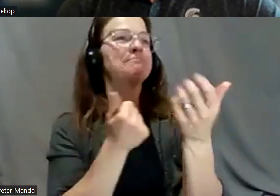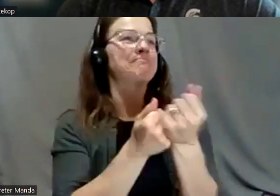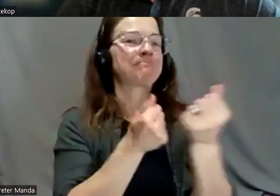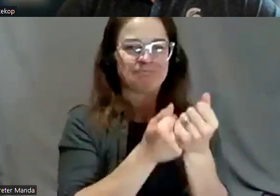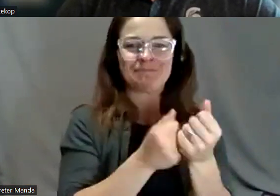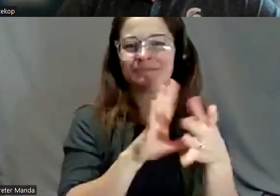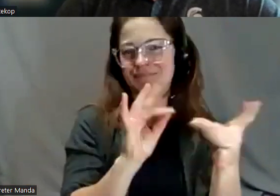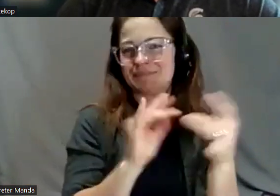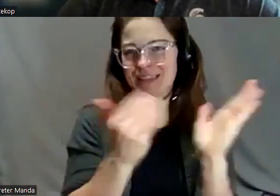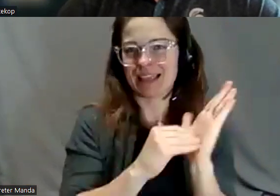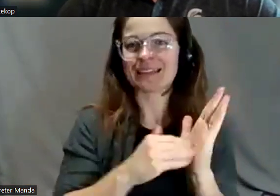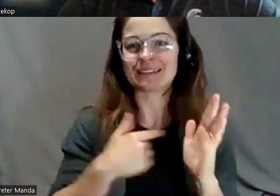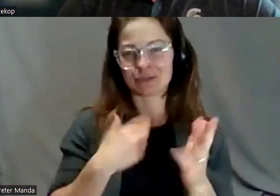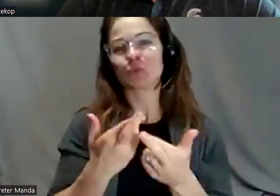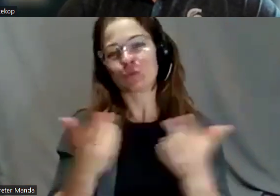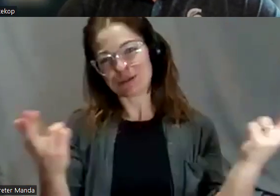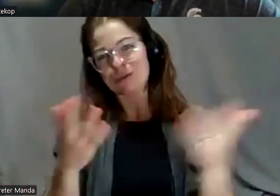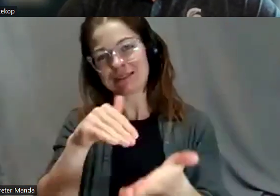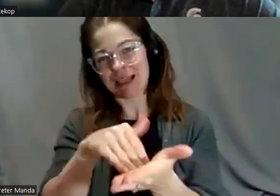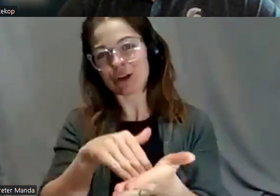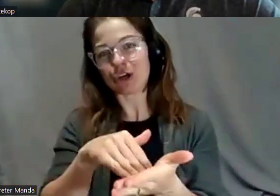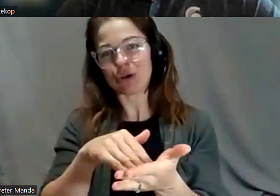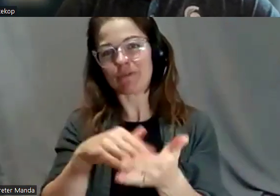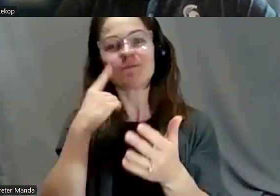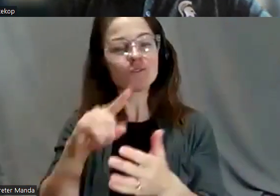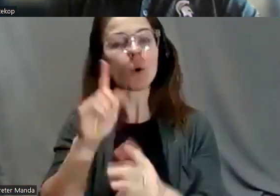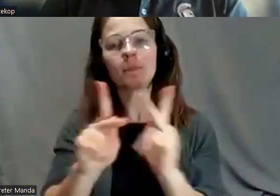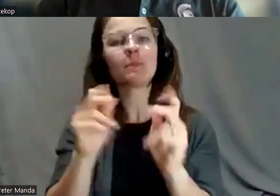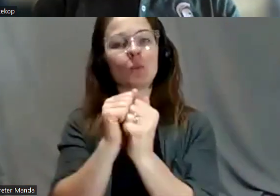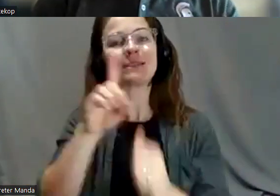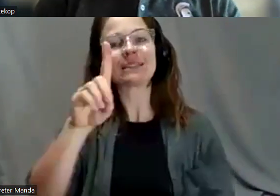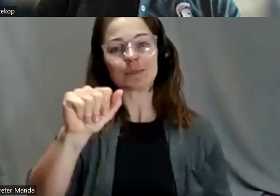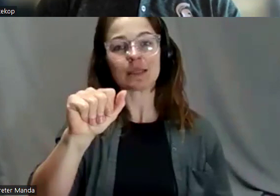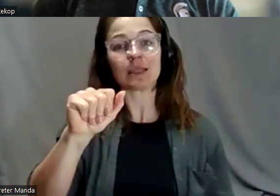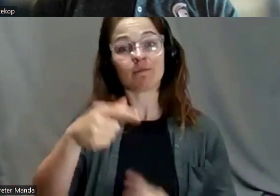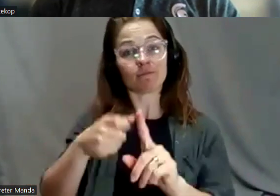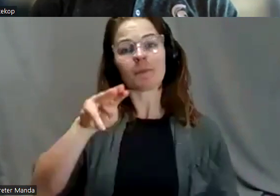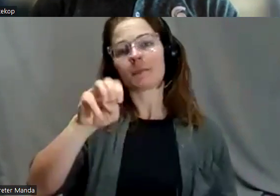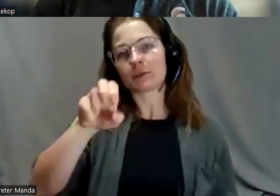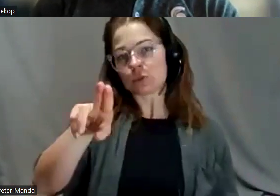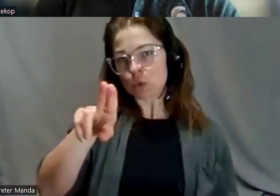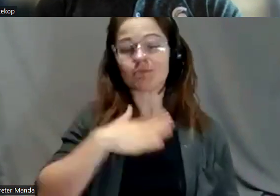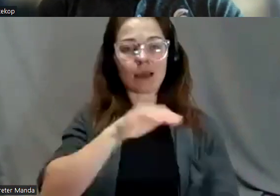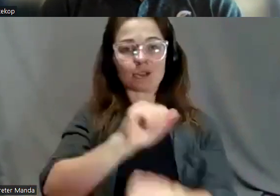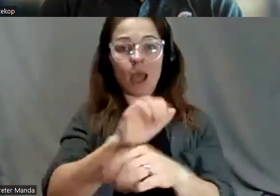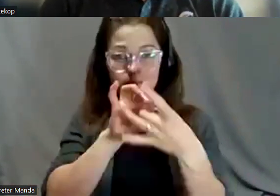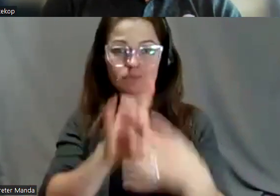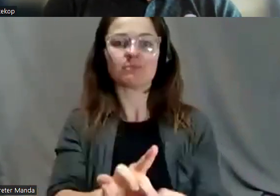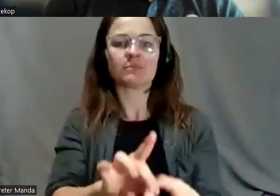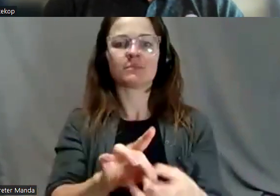the Resource Center of Persons with Disabilities at MSU, my job mainly is to work with accessible media,